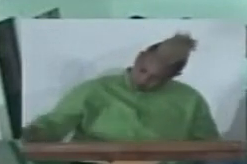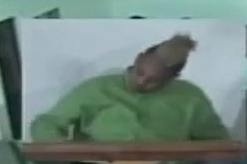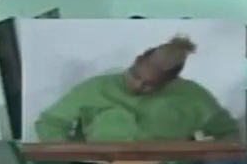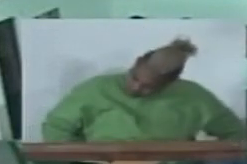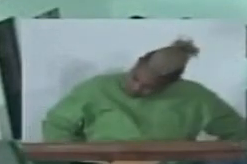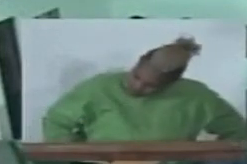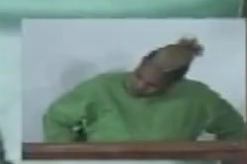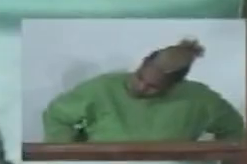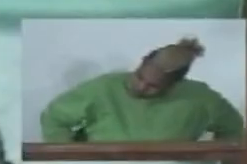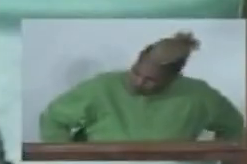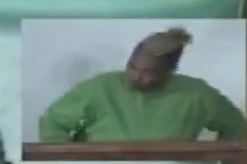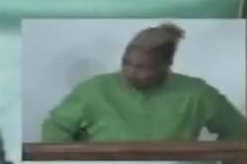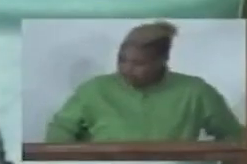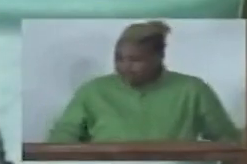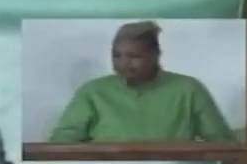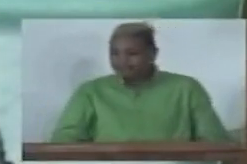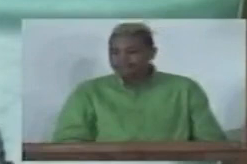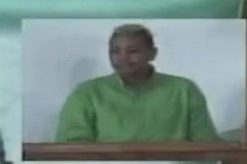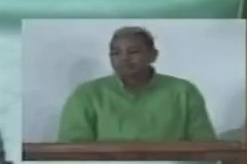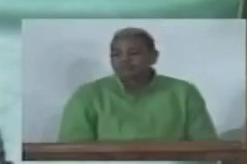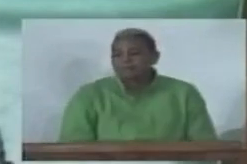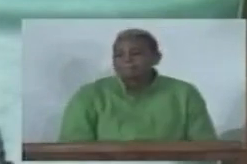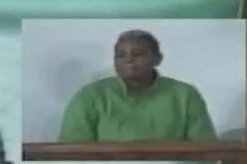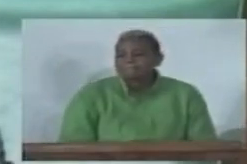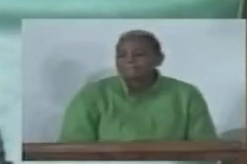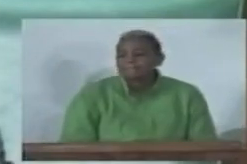Grateful, Mr. President.